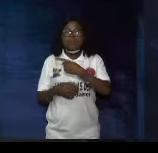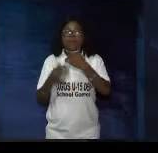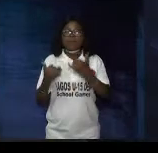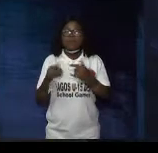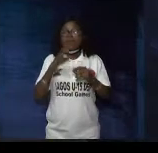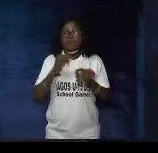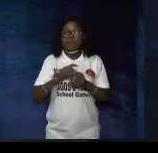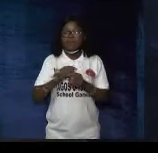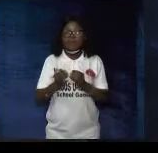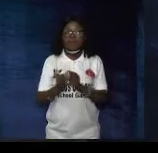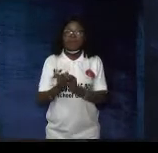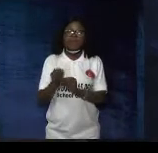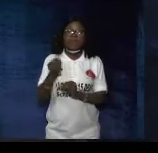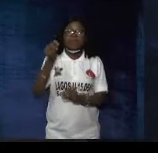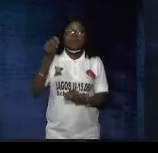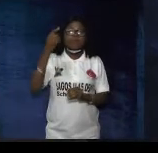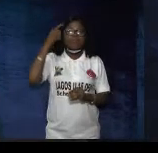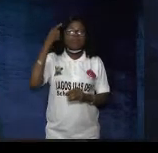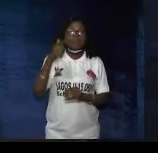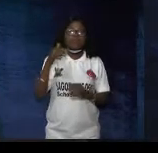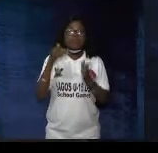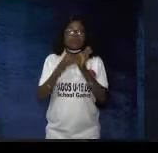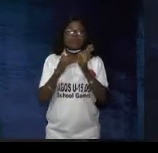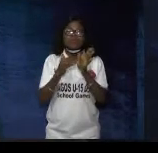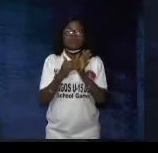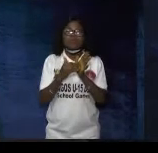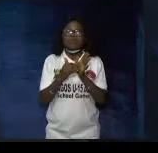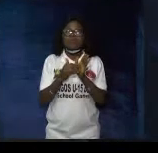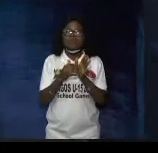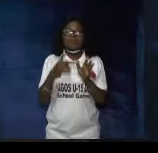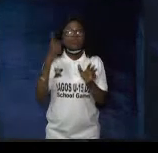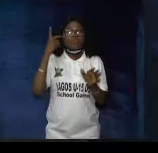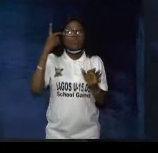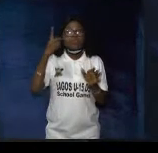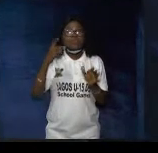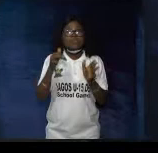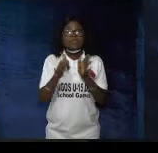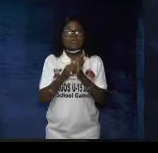I've marked the top so that when I want to rotate. Now let me fold along this side.